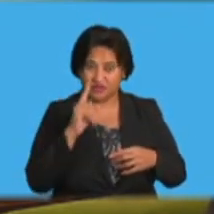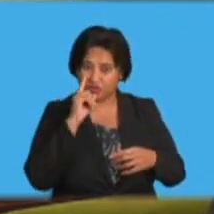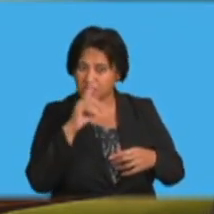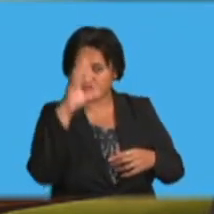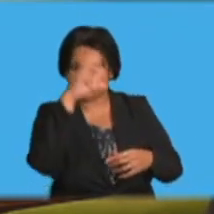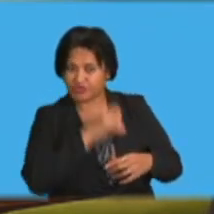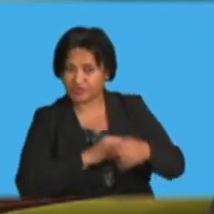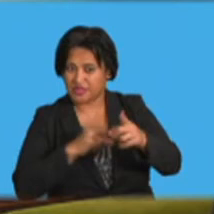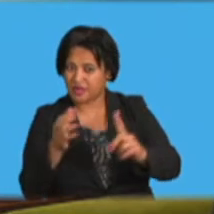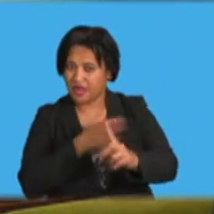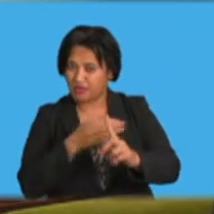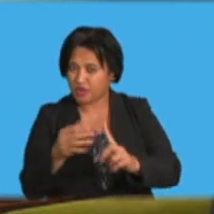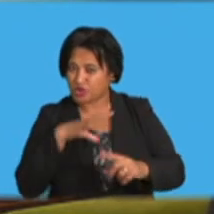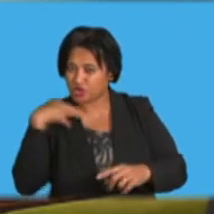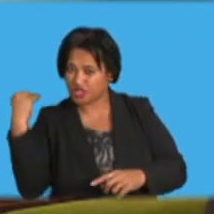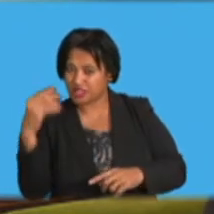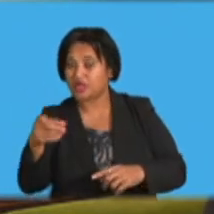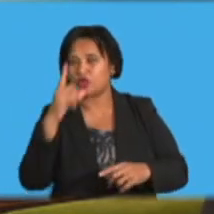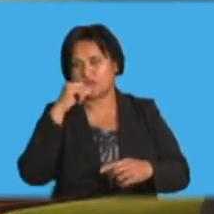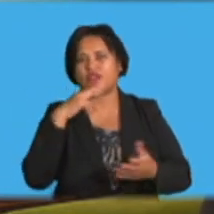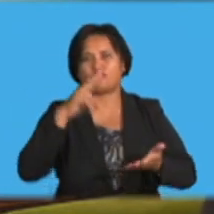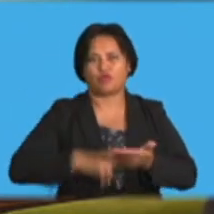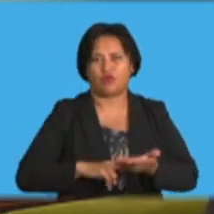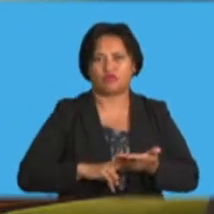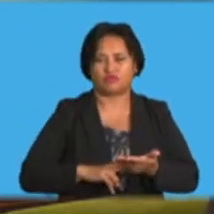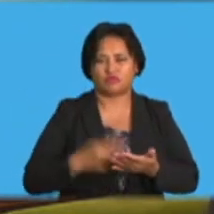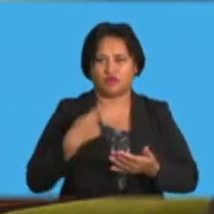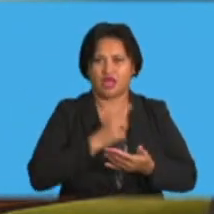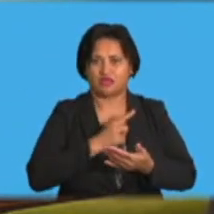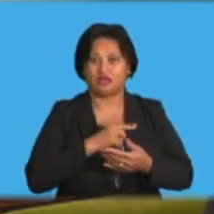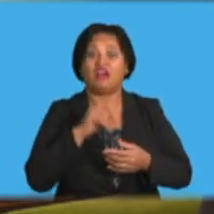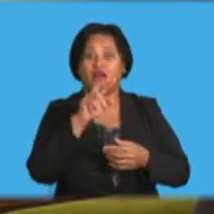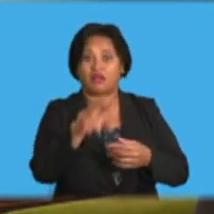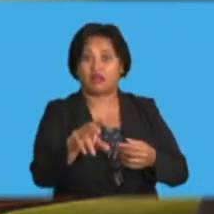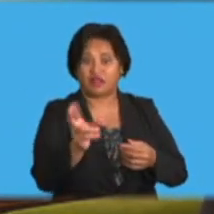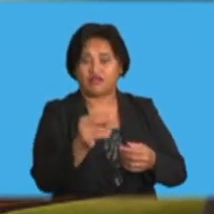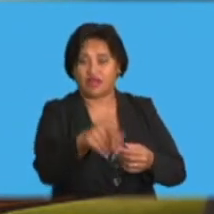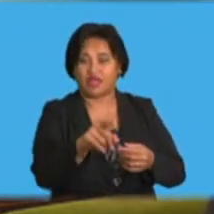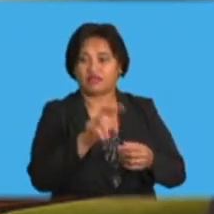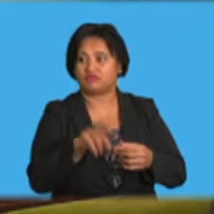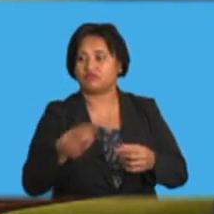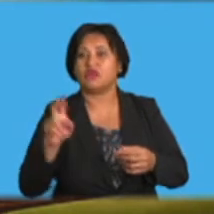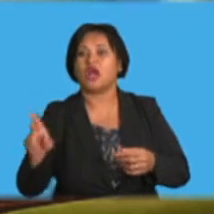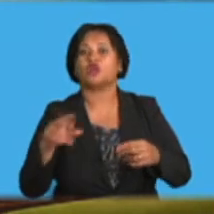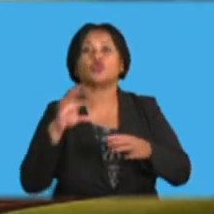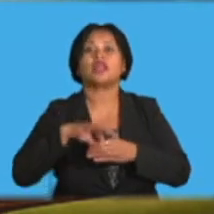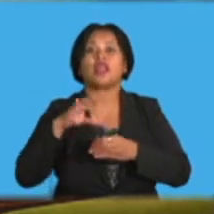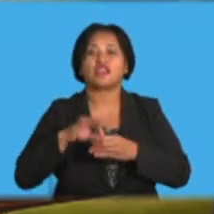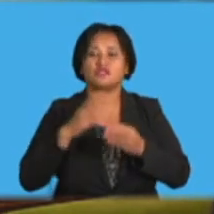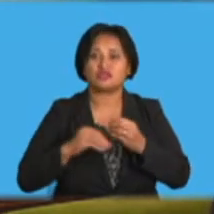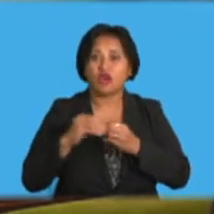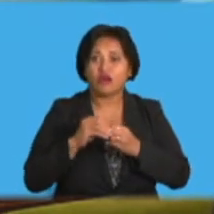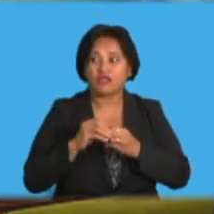program. We have actually found some people who have done it. They've actually gone off to the elections office and changed their address.